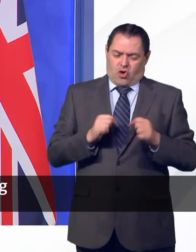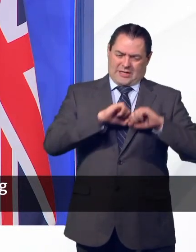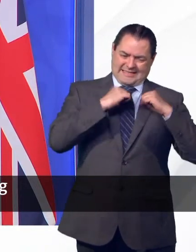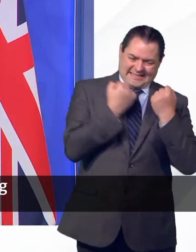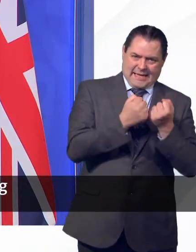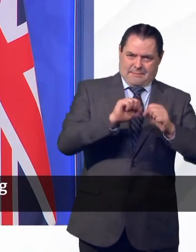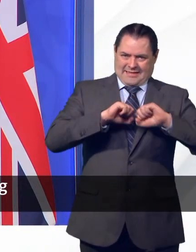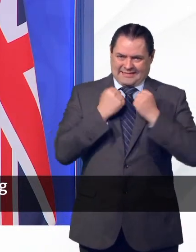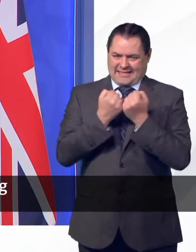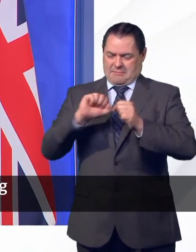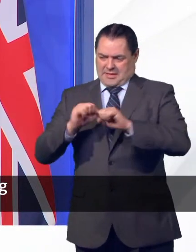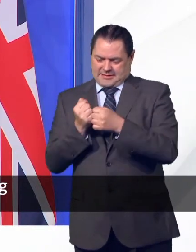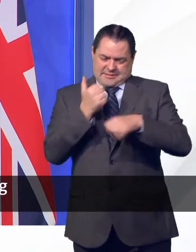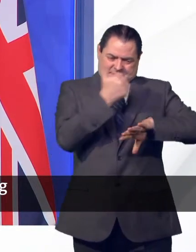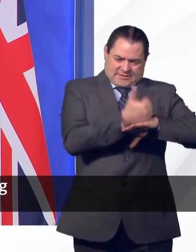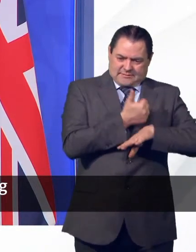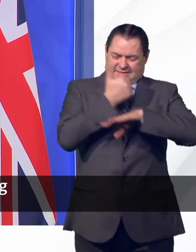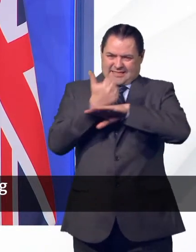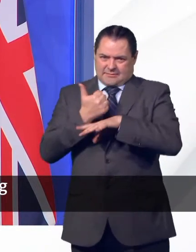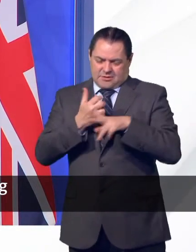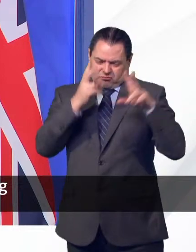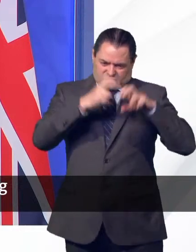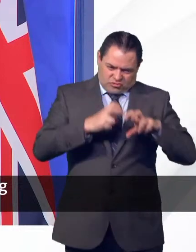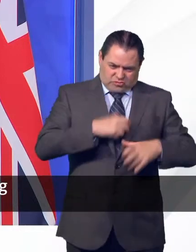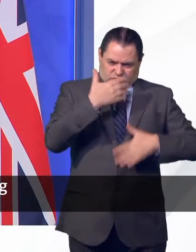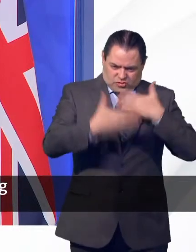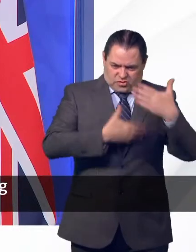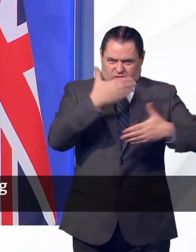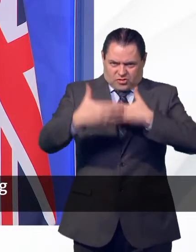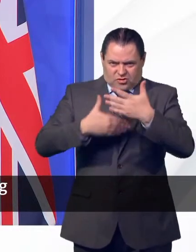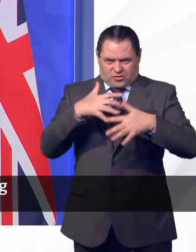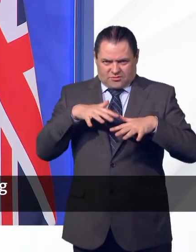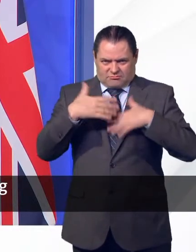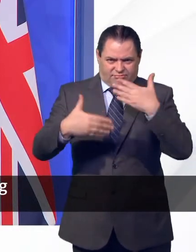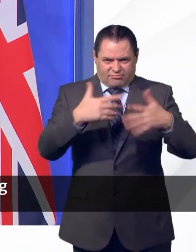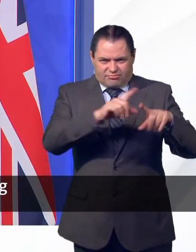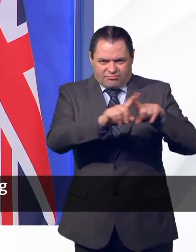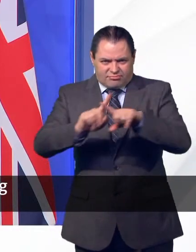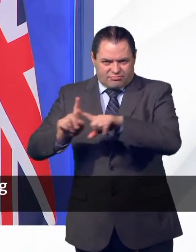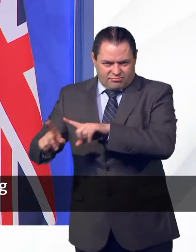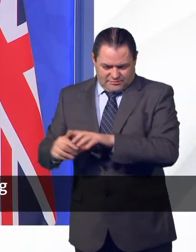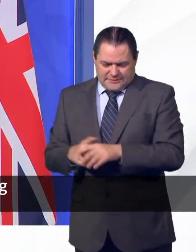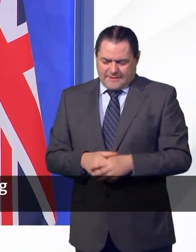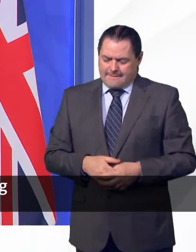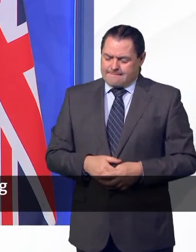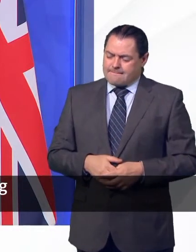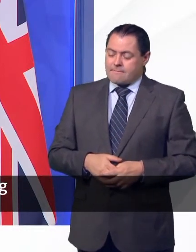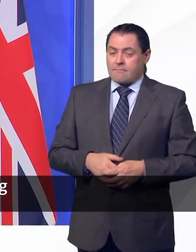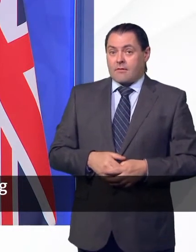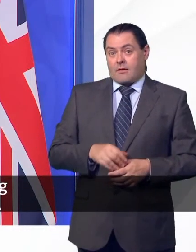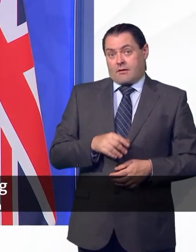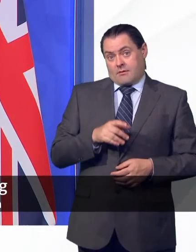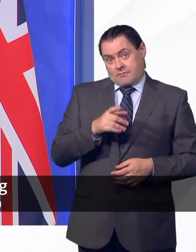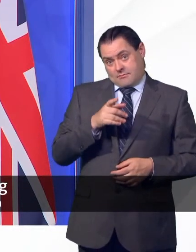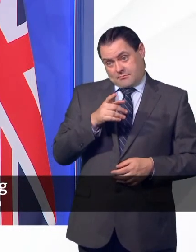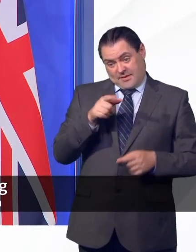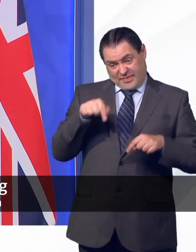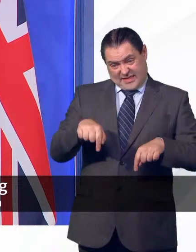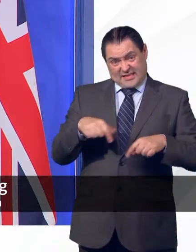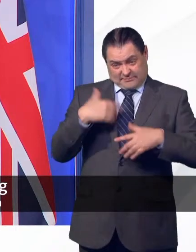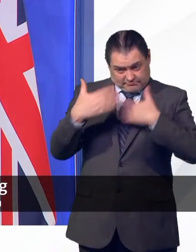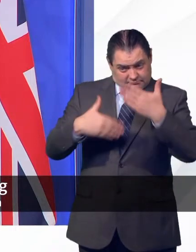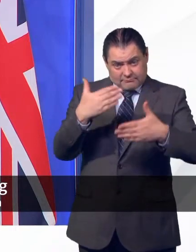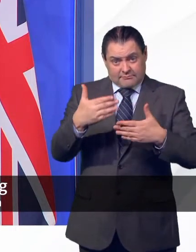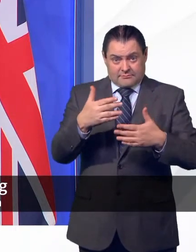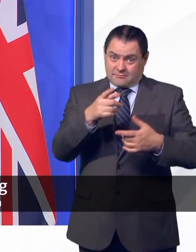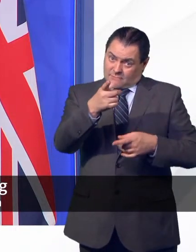help make that team stronger still. It's this team, this collective endeavour, which you've been a part of, that's got us